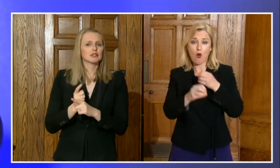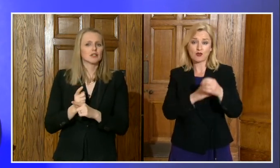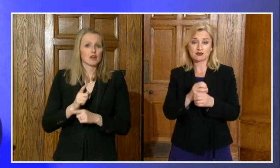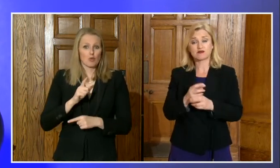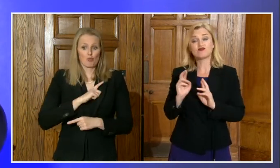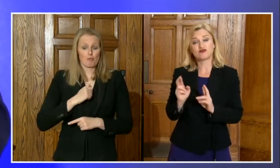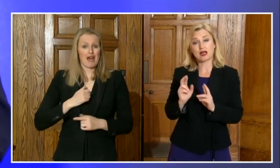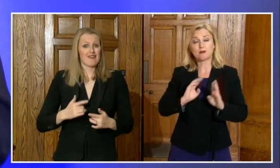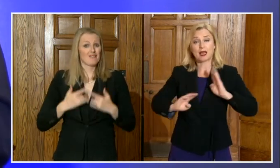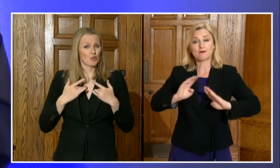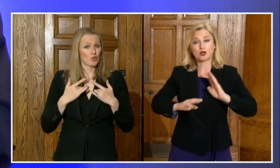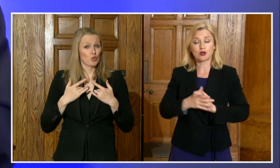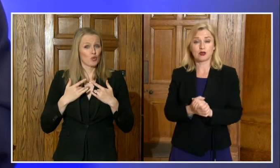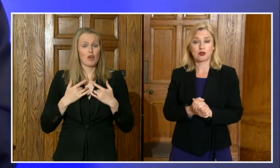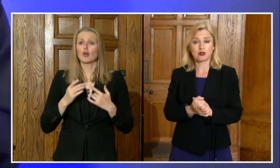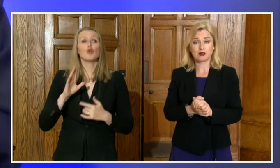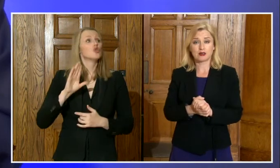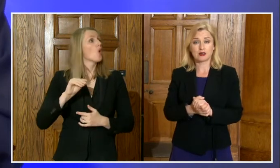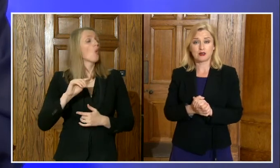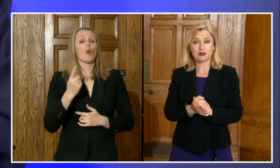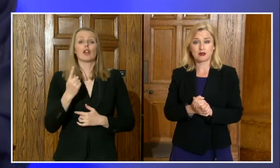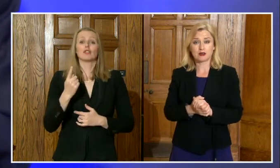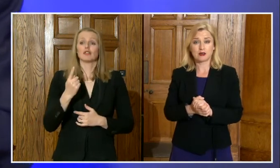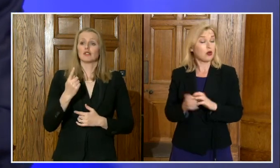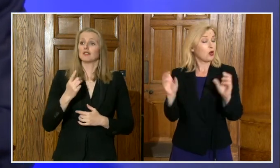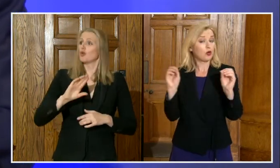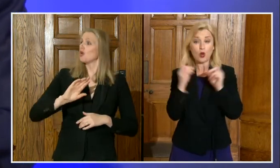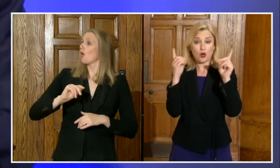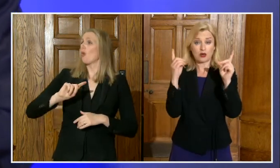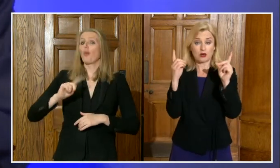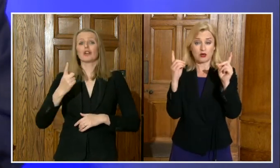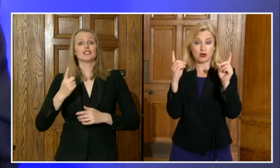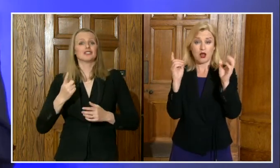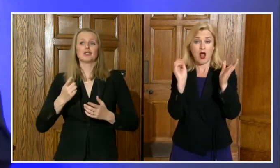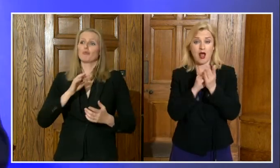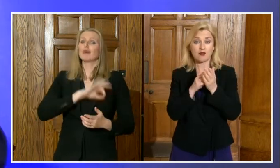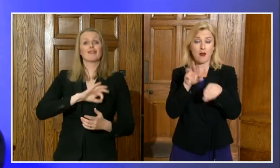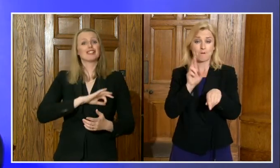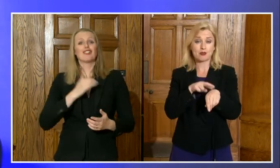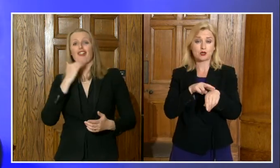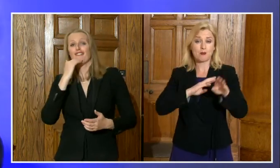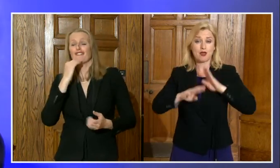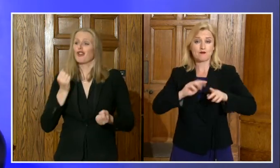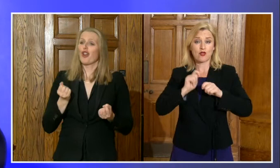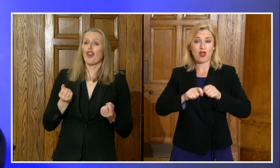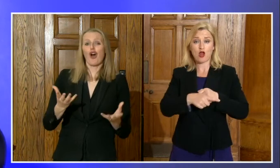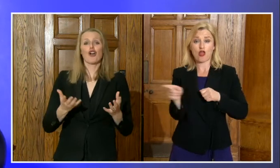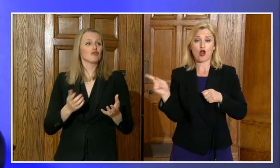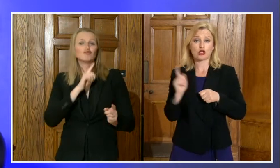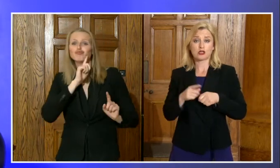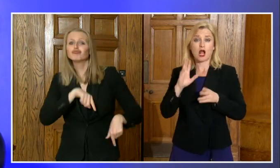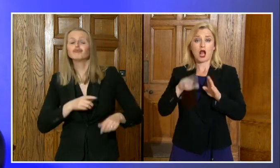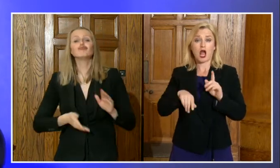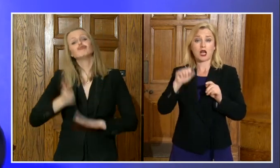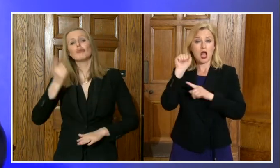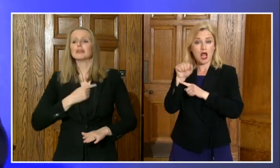my opinion there's no person, no position or no point of privilege that is above the guidance and the